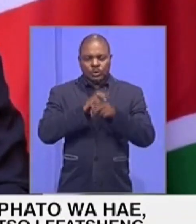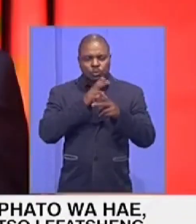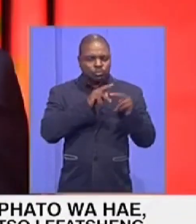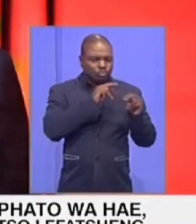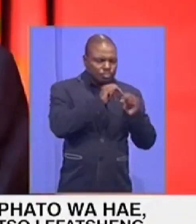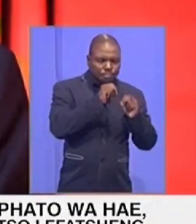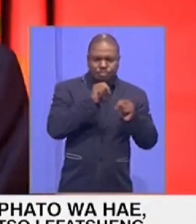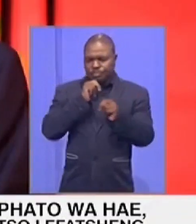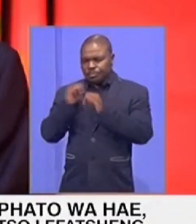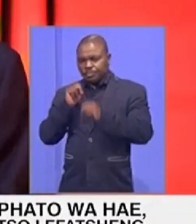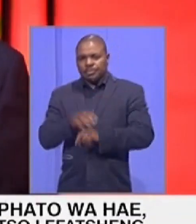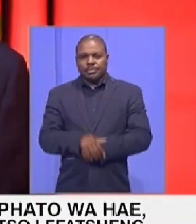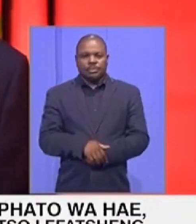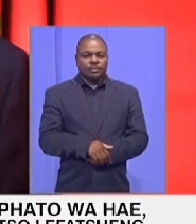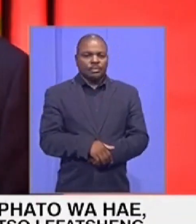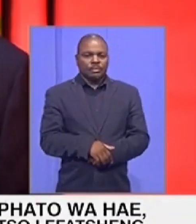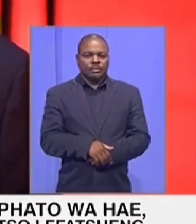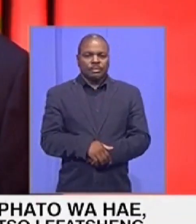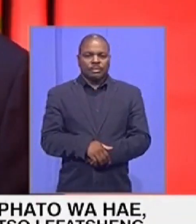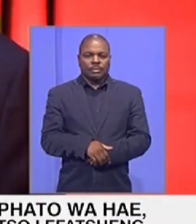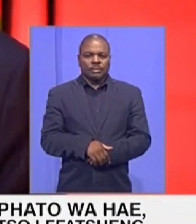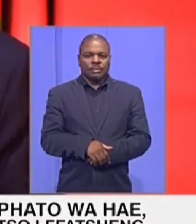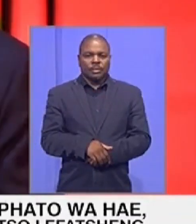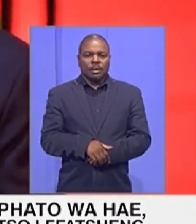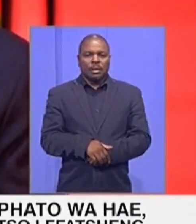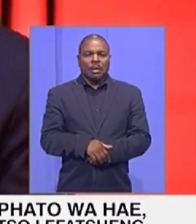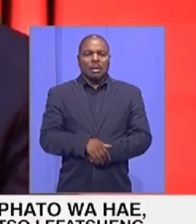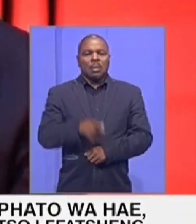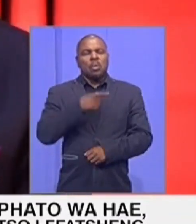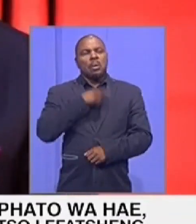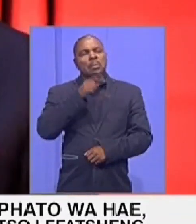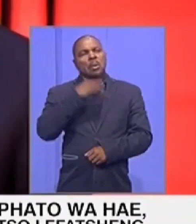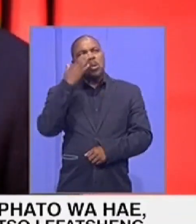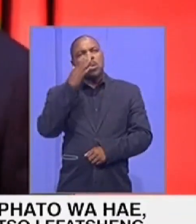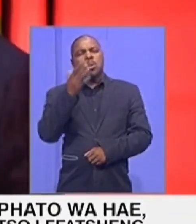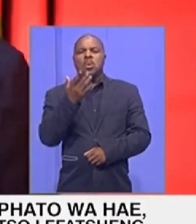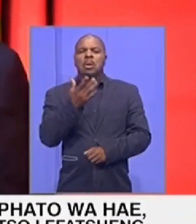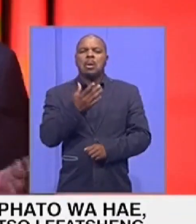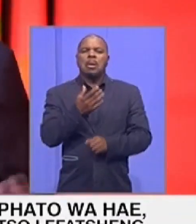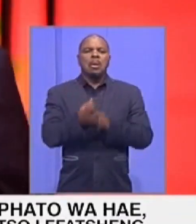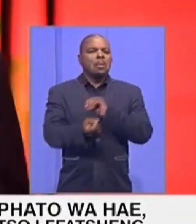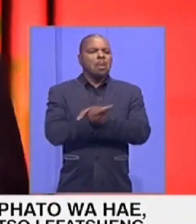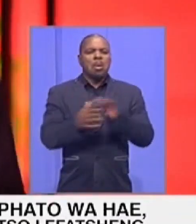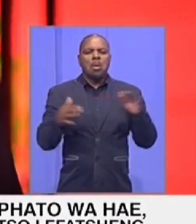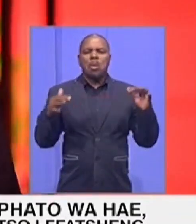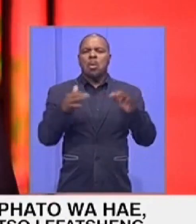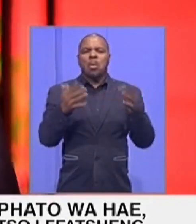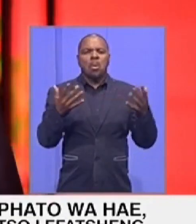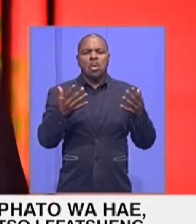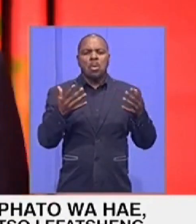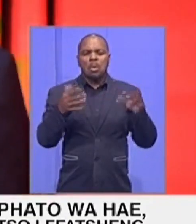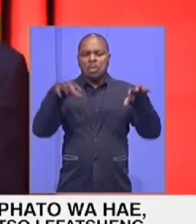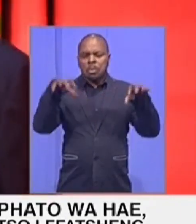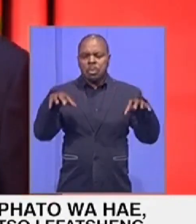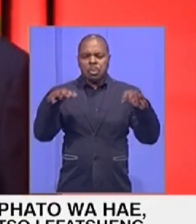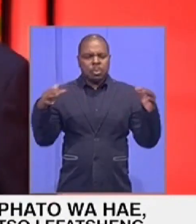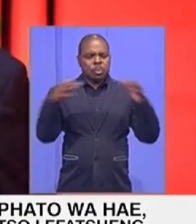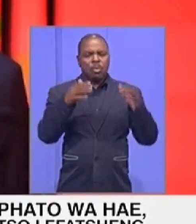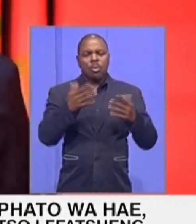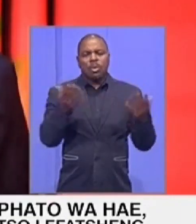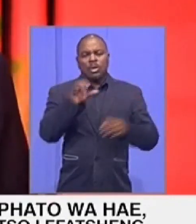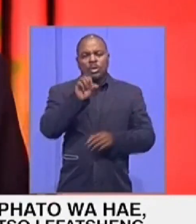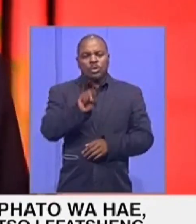negotiations. So we don't actually know what caused this war of two generals in Sudan, but